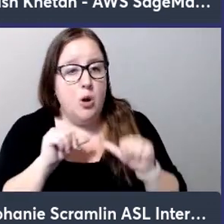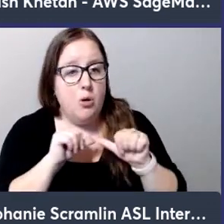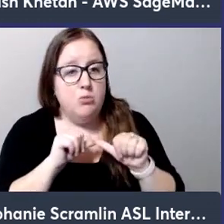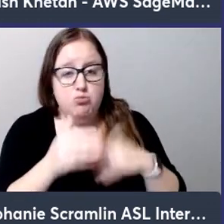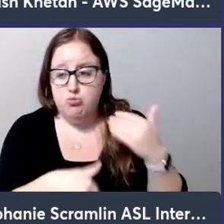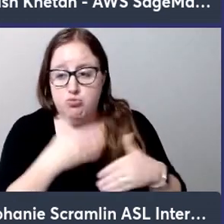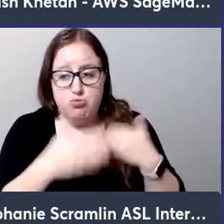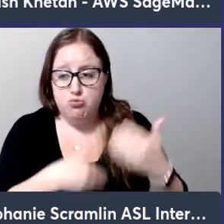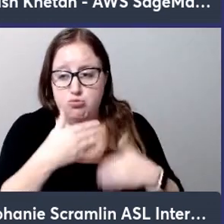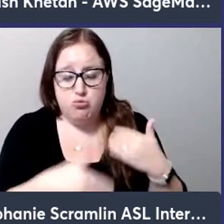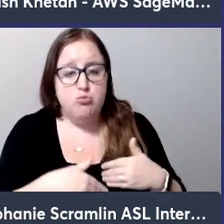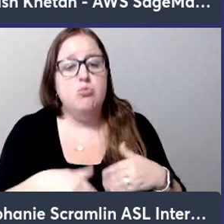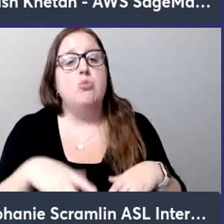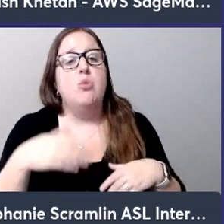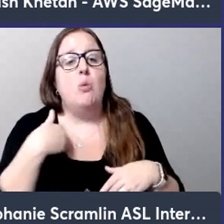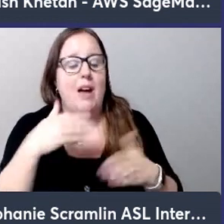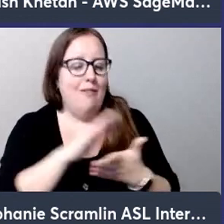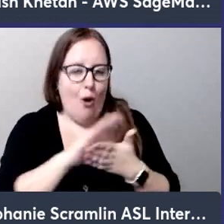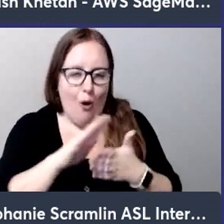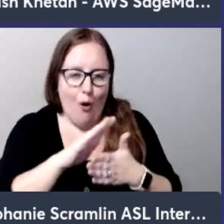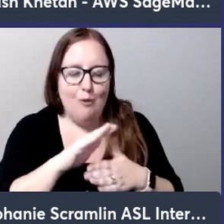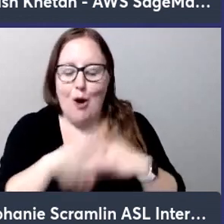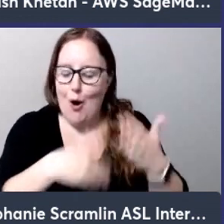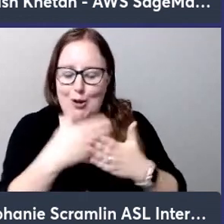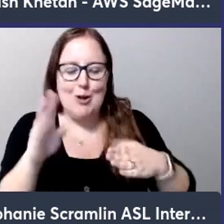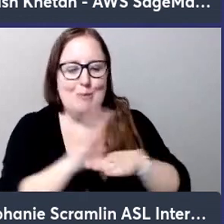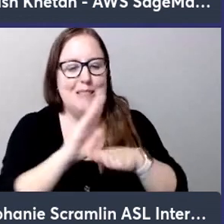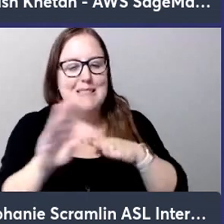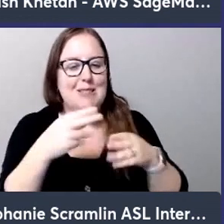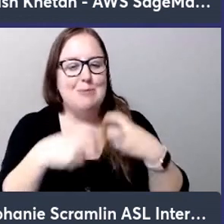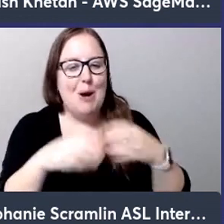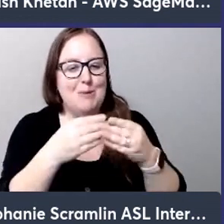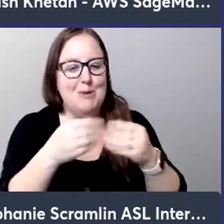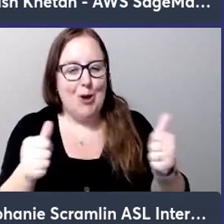with Jumpstart. We will have all your business problems solved through different models.